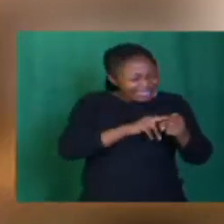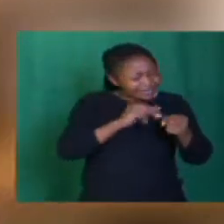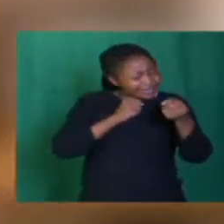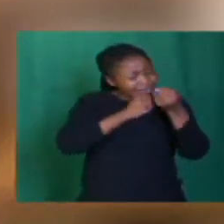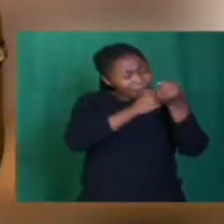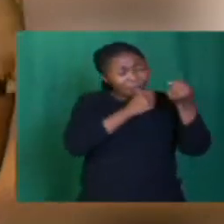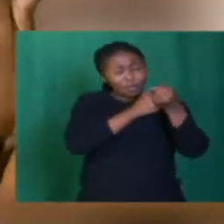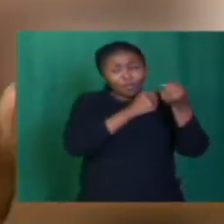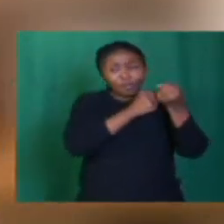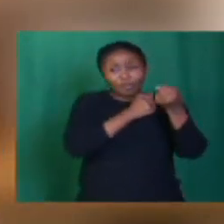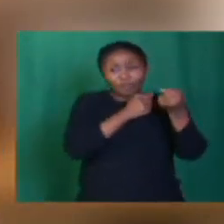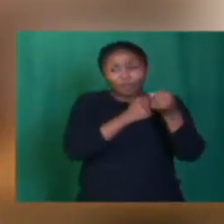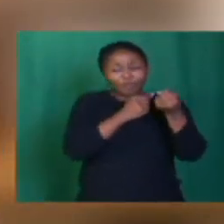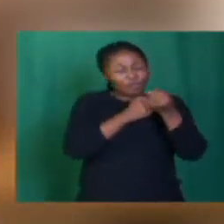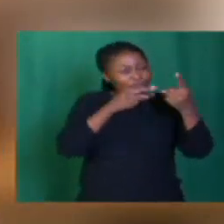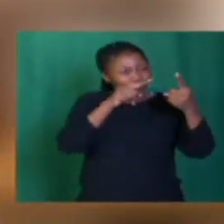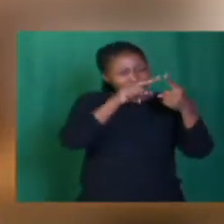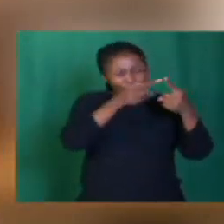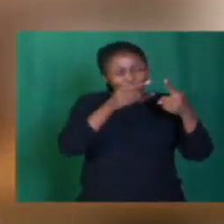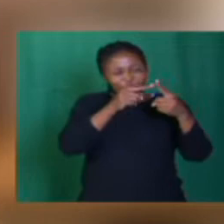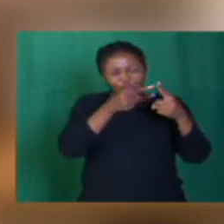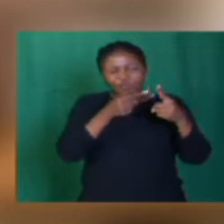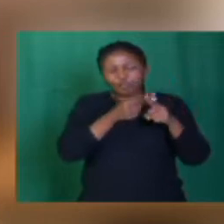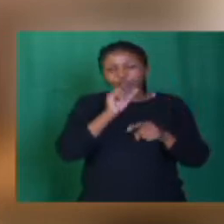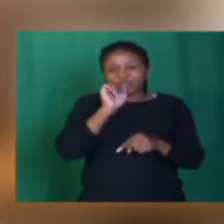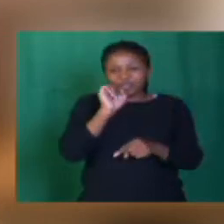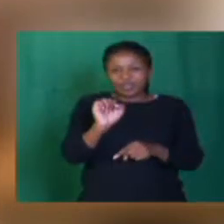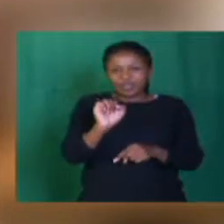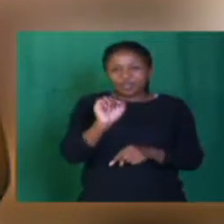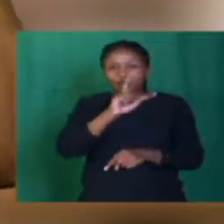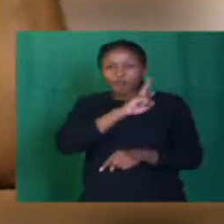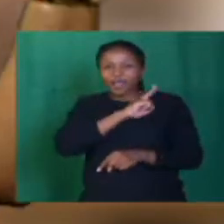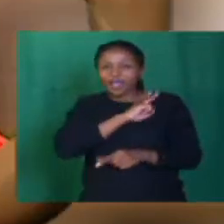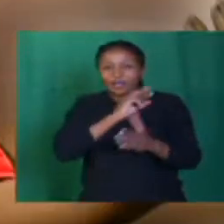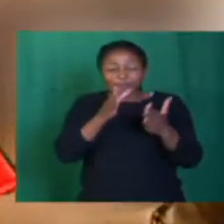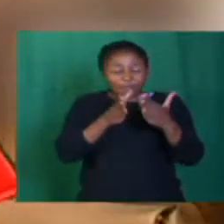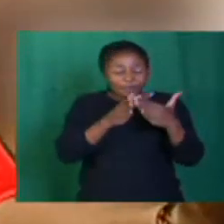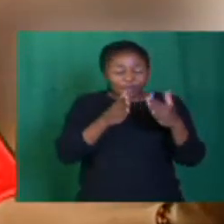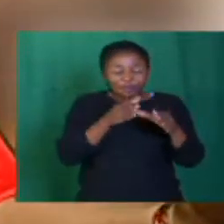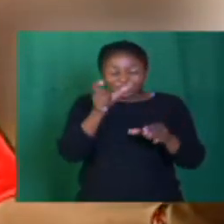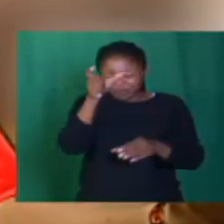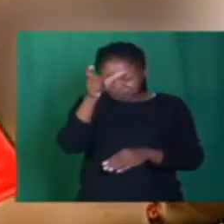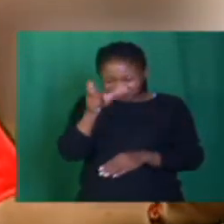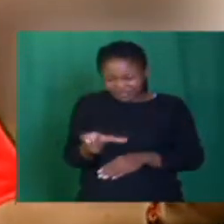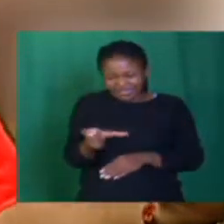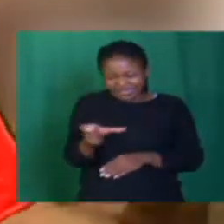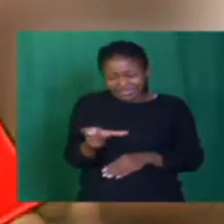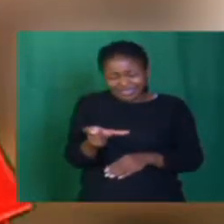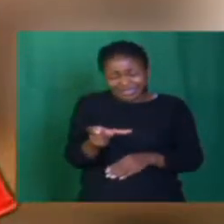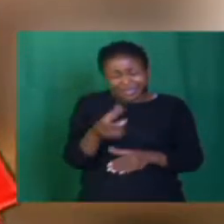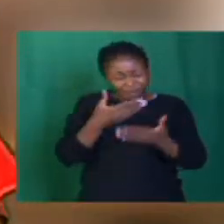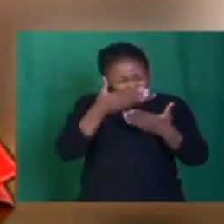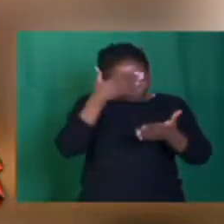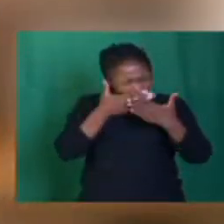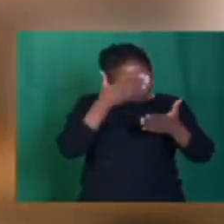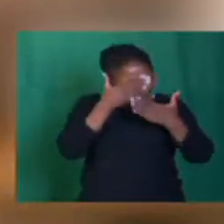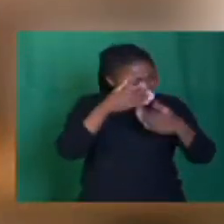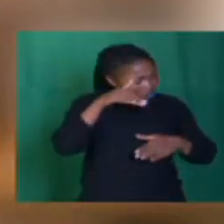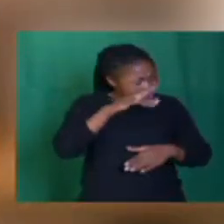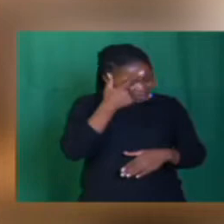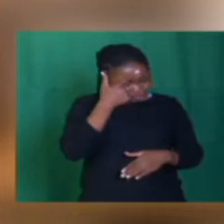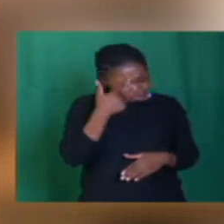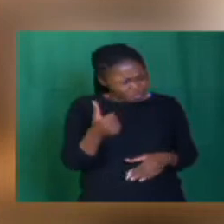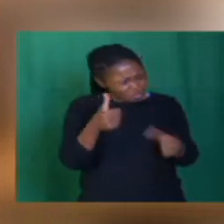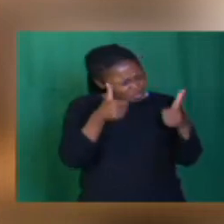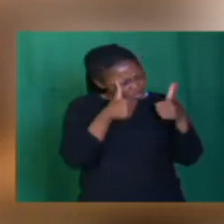so that whosoever is reading is able to know the good side about the topic, to know the bad